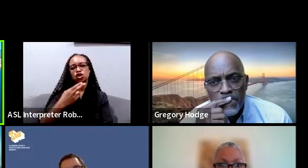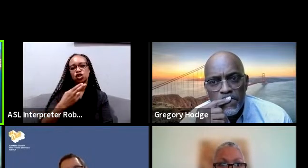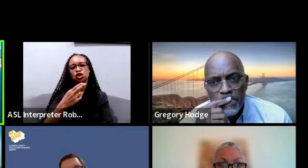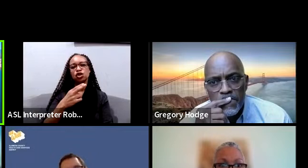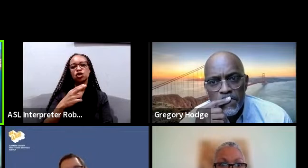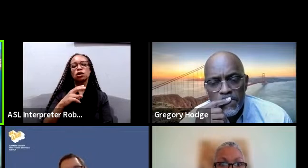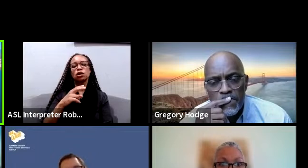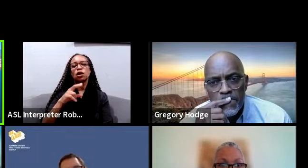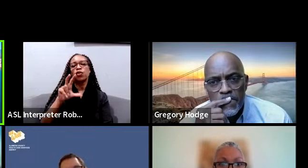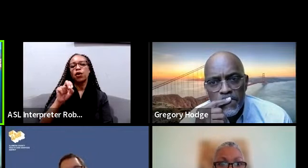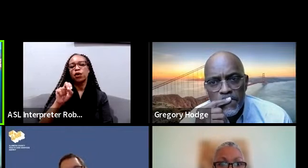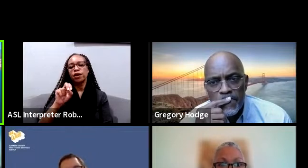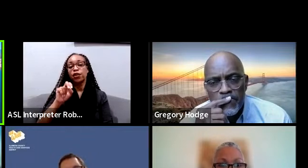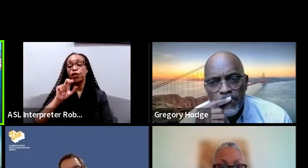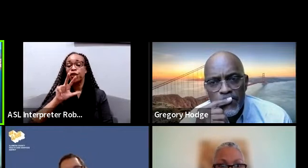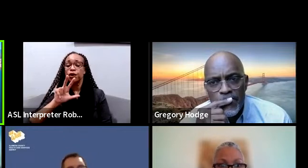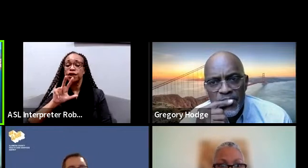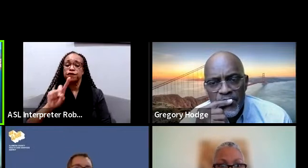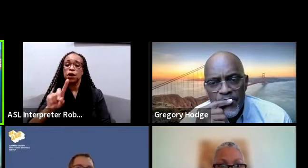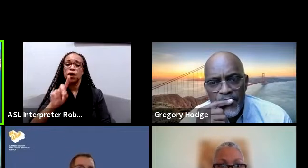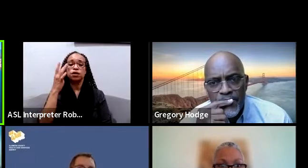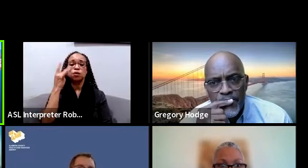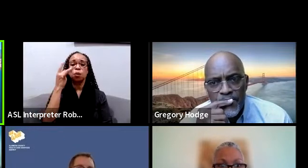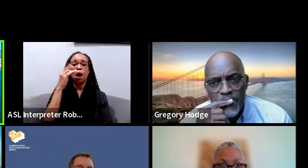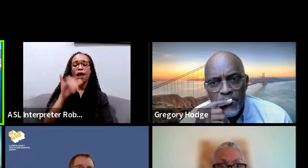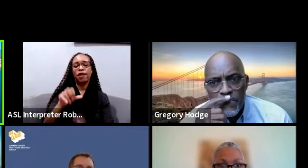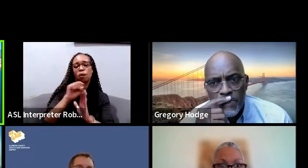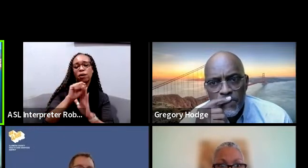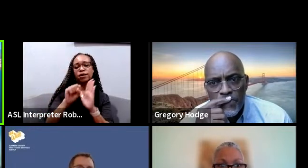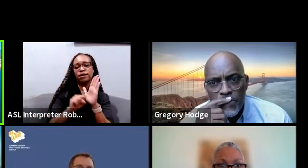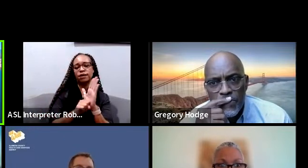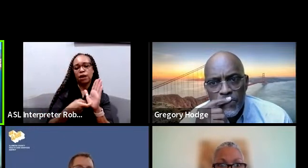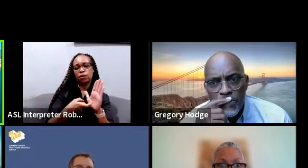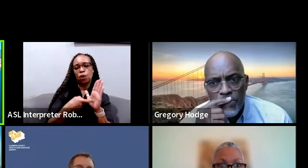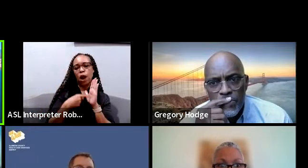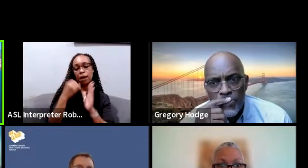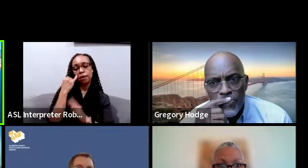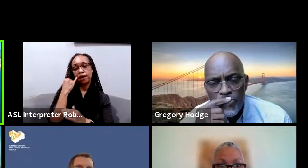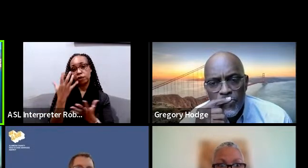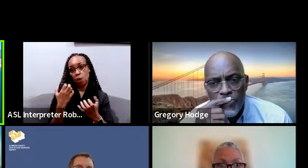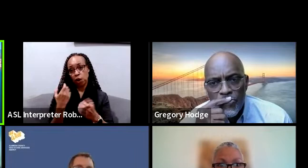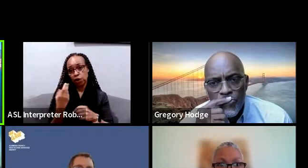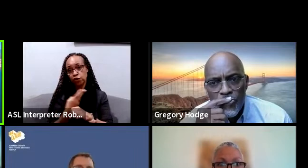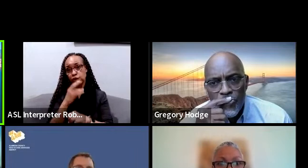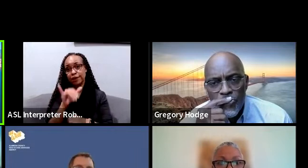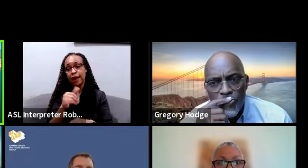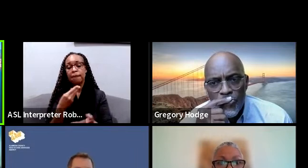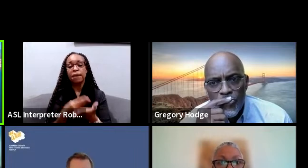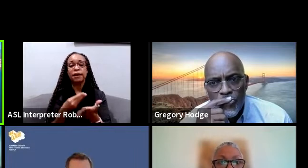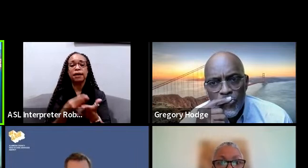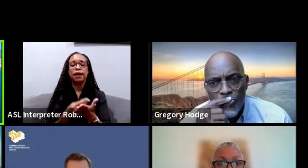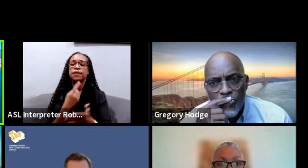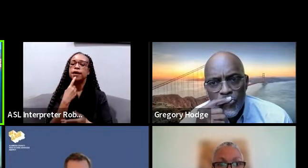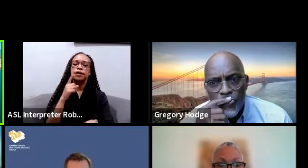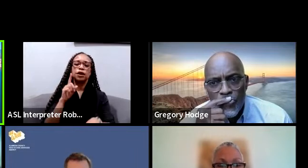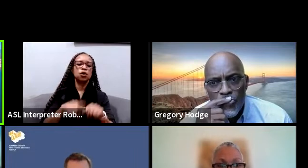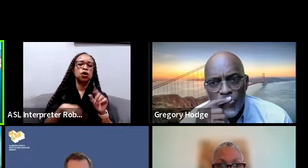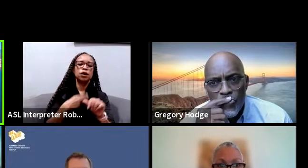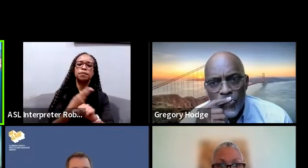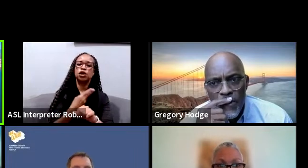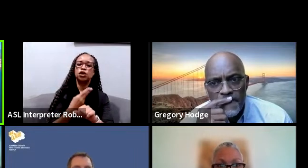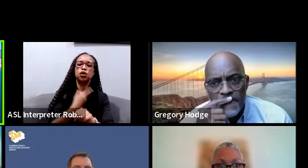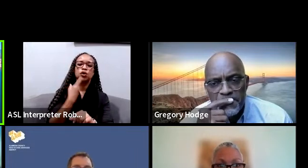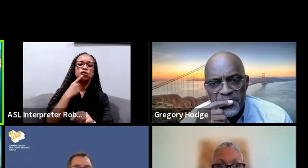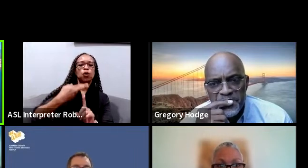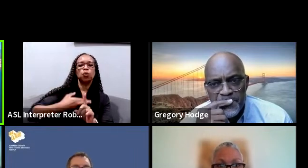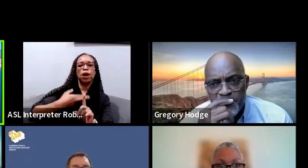ours because that was a state requirement. If we wanted to use the state money, which of course we did, they said it couldn't be used for rents that